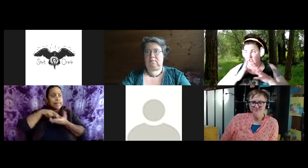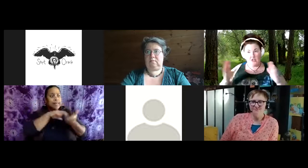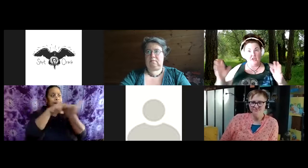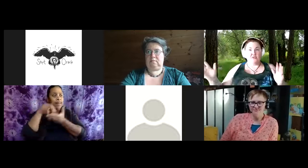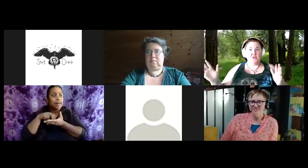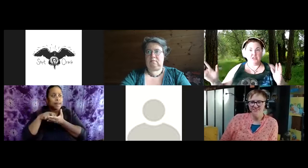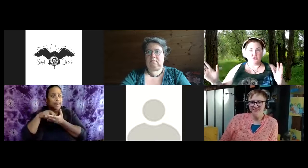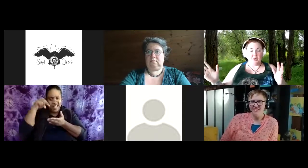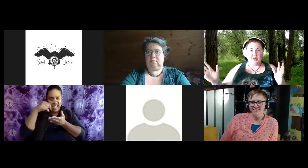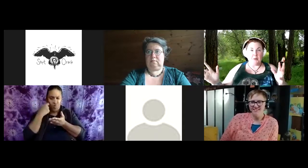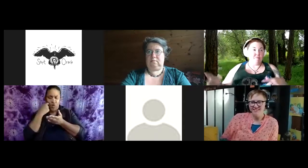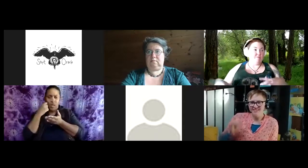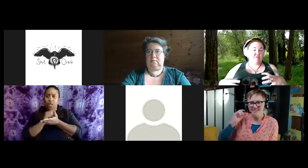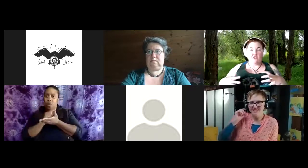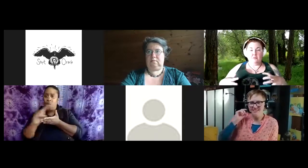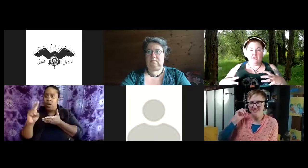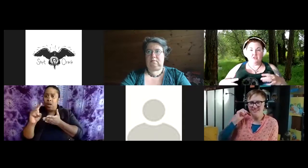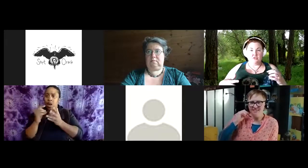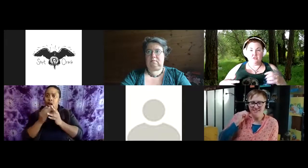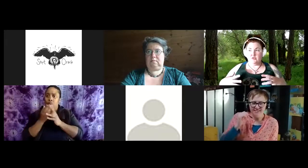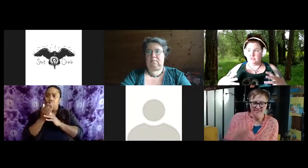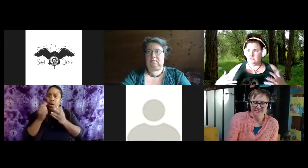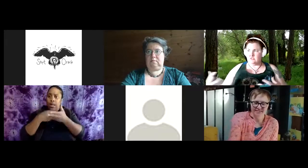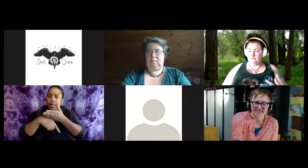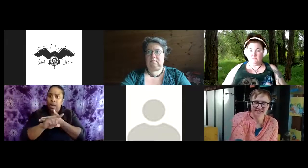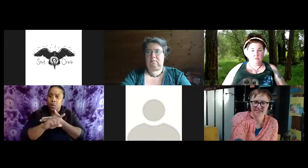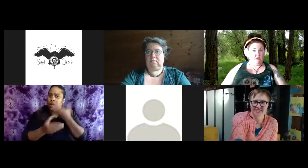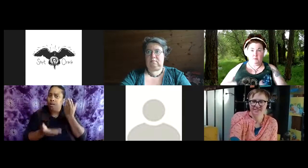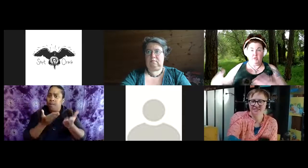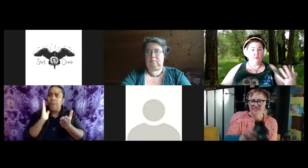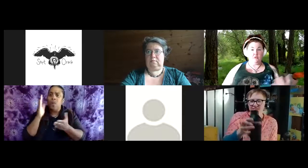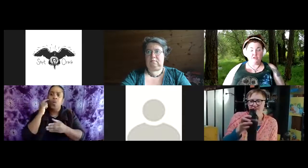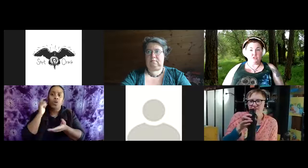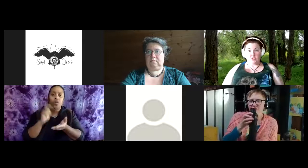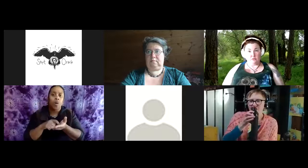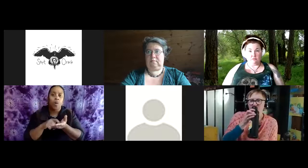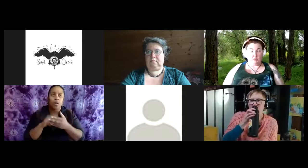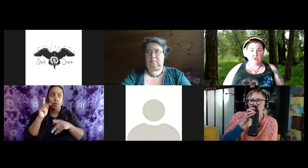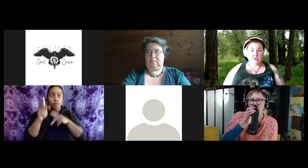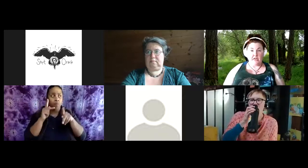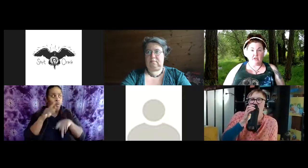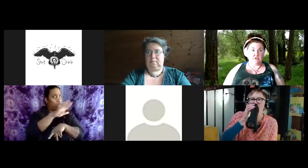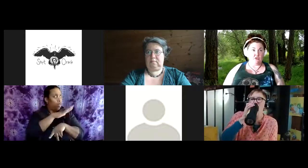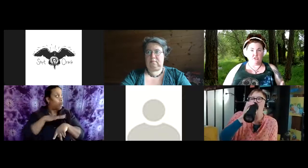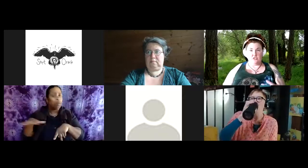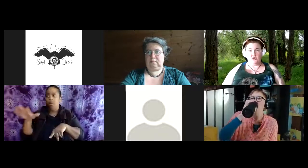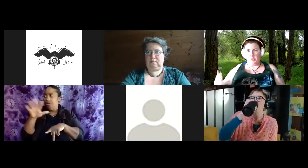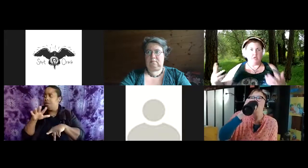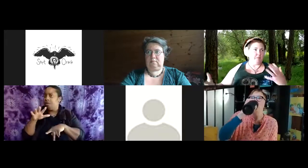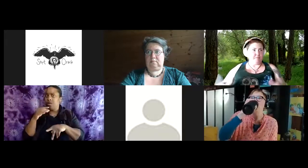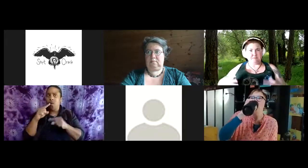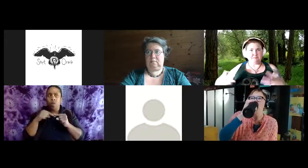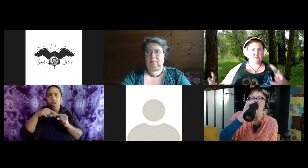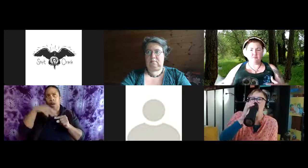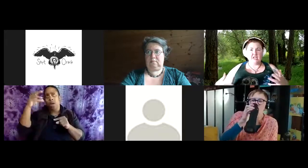last week and through next week. You may just notice the people around you when you're out are just a